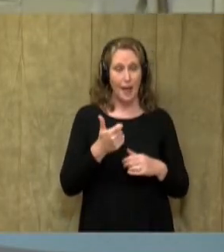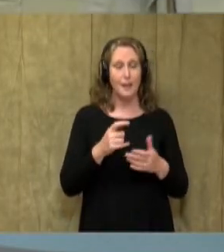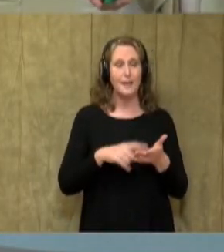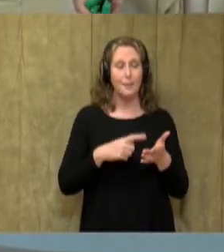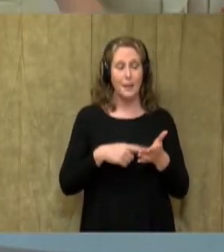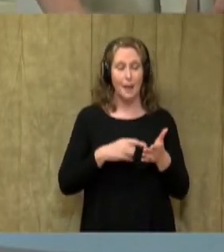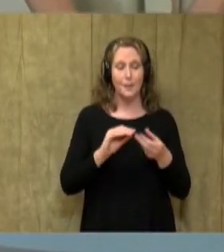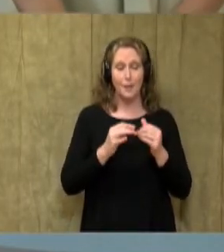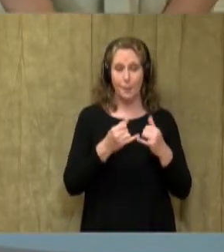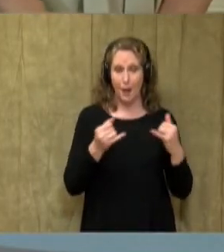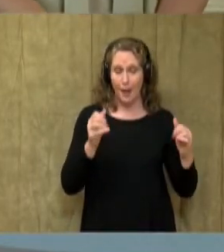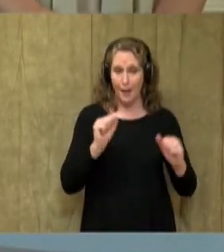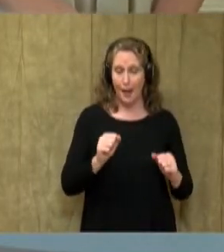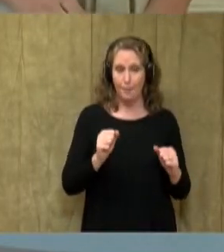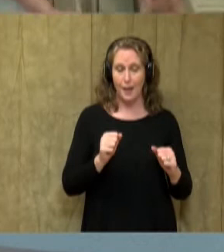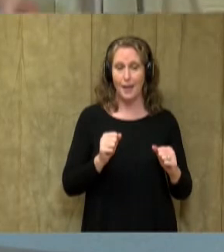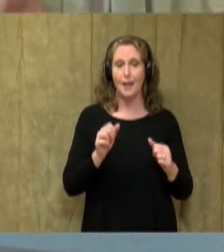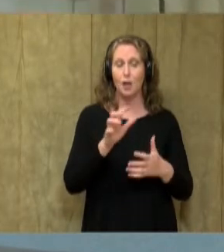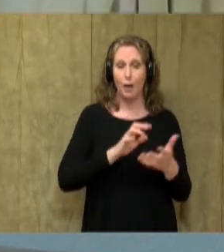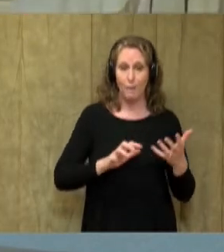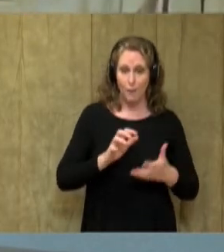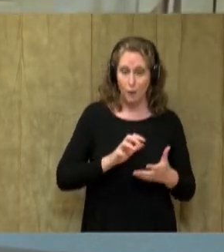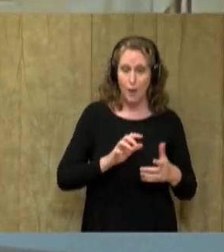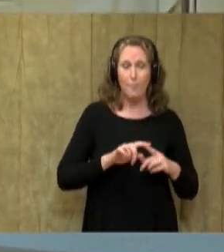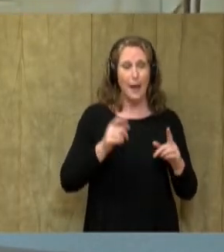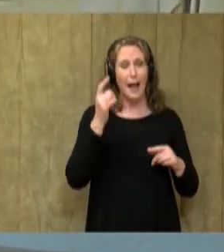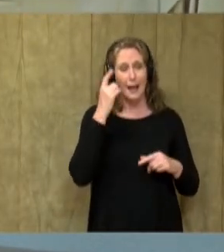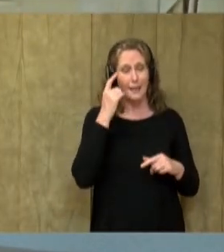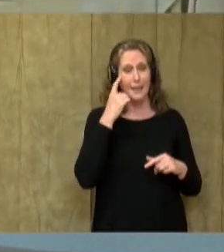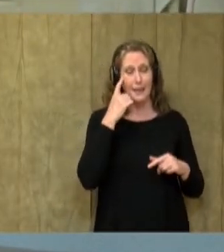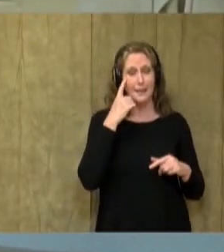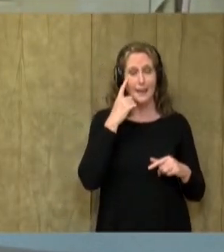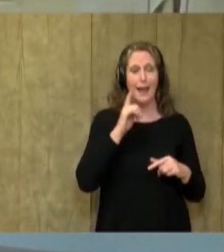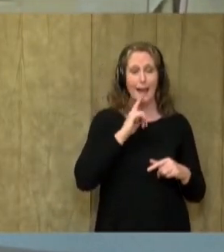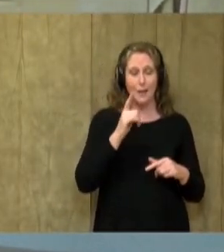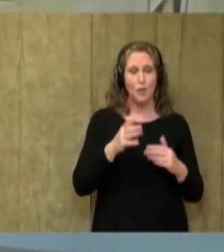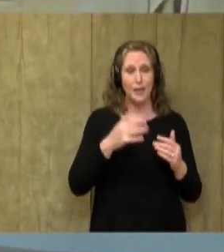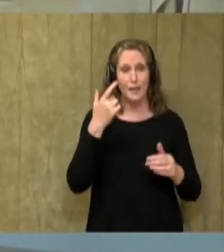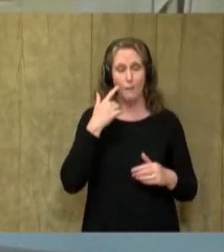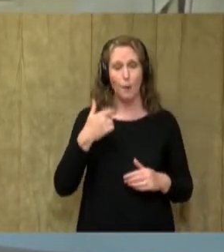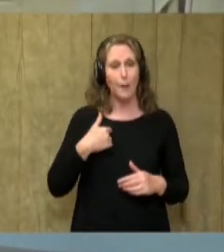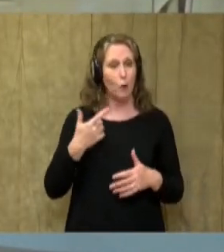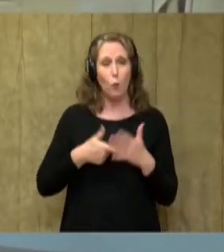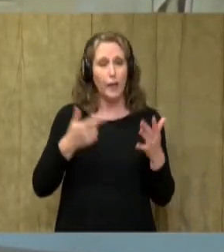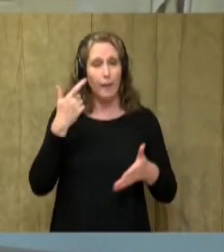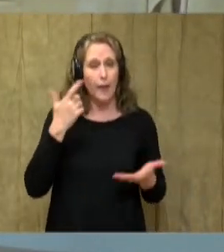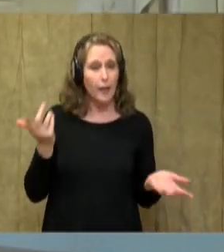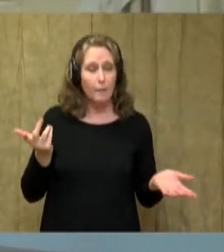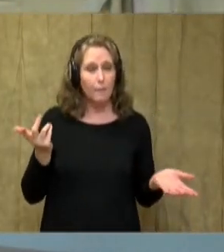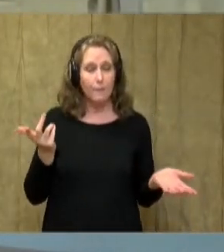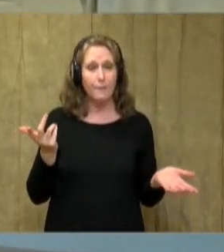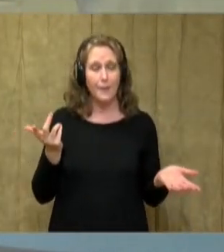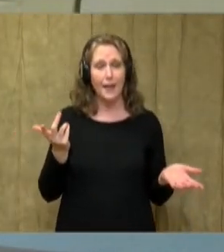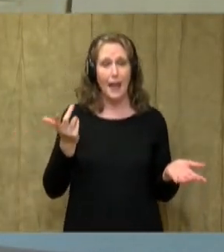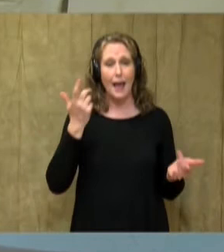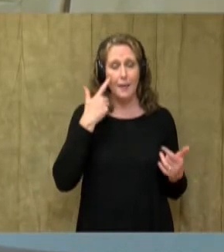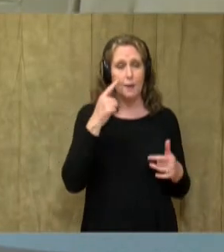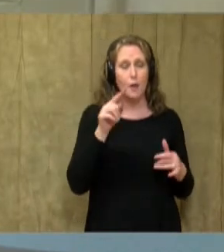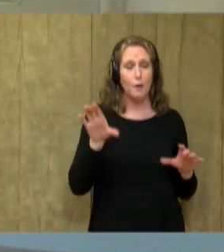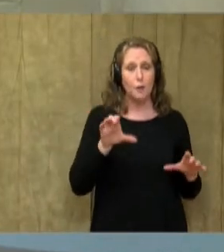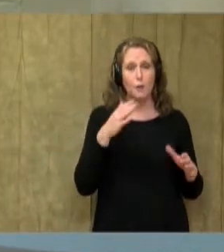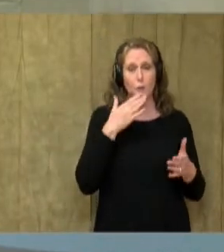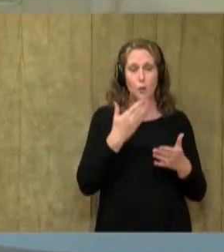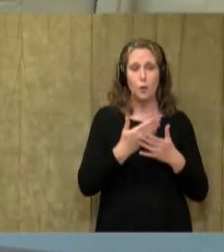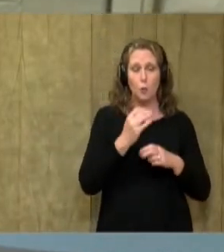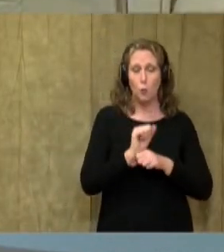I think that using an open number line to solve problems like this has been actually pretty easy. What do you think? I think you guys have done a good